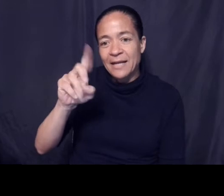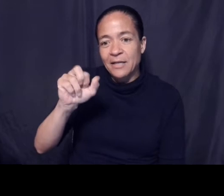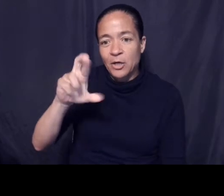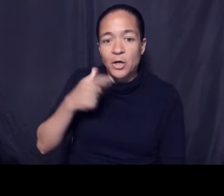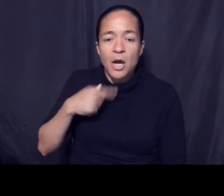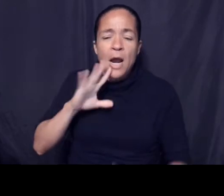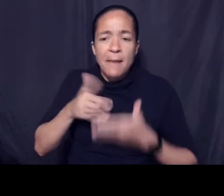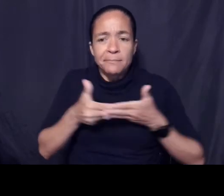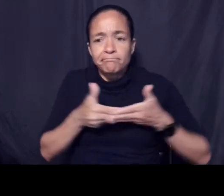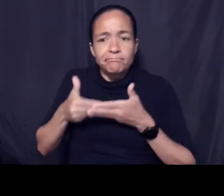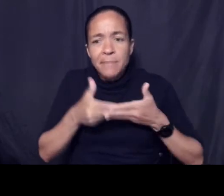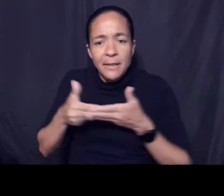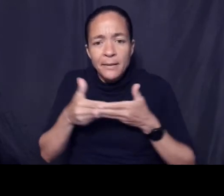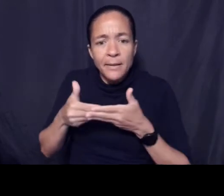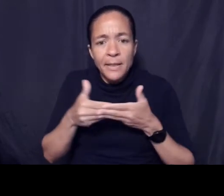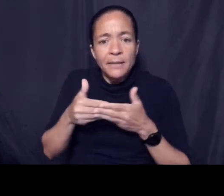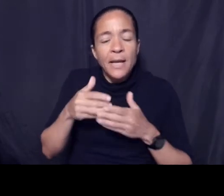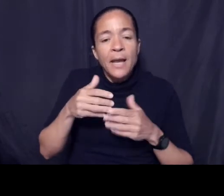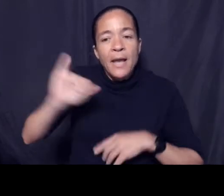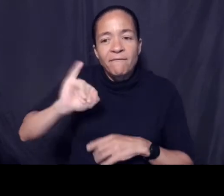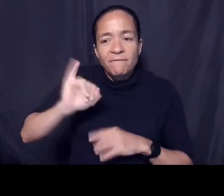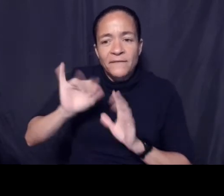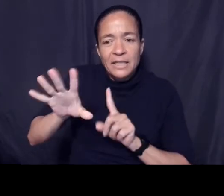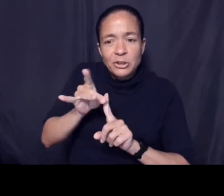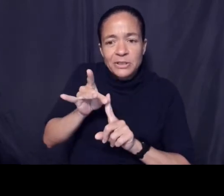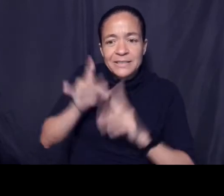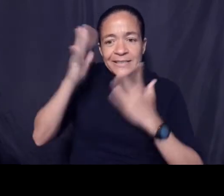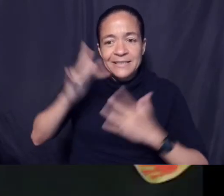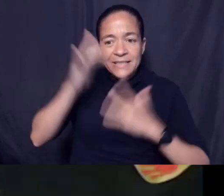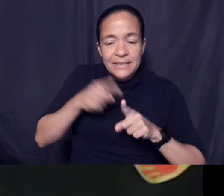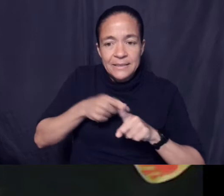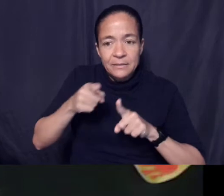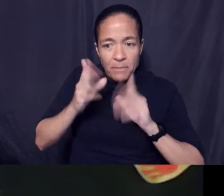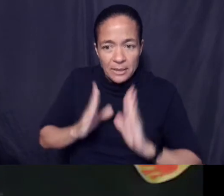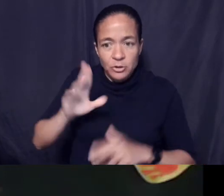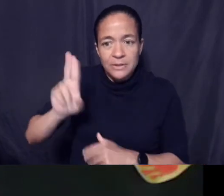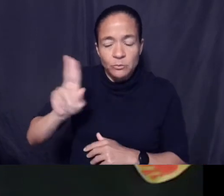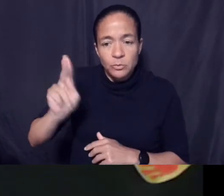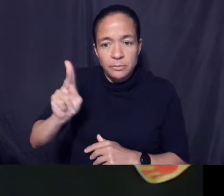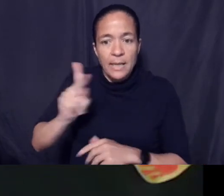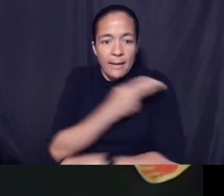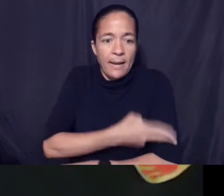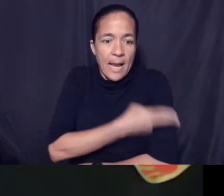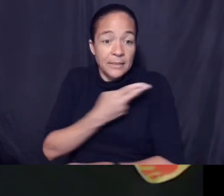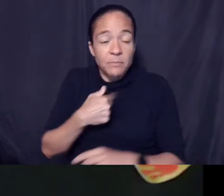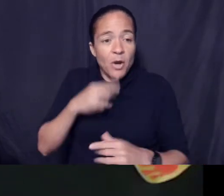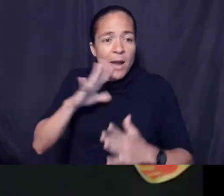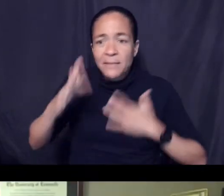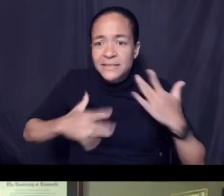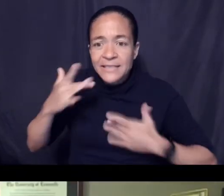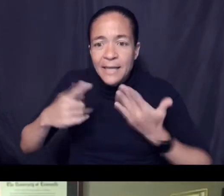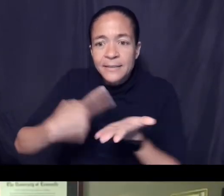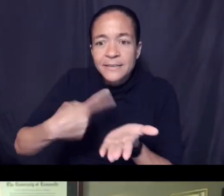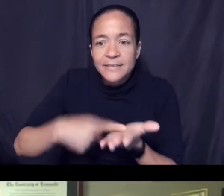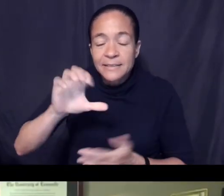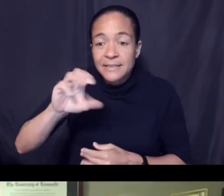pediatric infectious disease specialist at University of Kentucky, Kentucky Children's Hospital. Today, I'm excited to talk to you about congenital CMV.